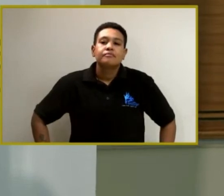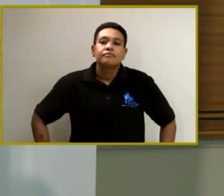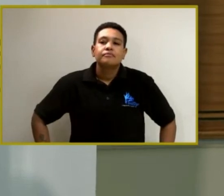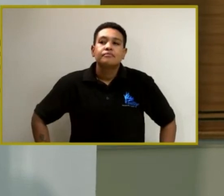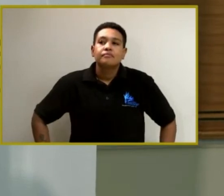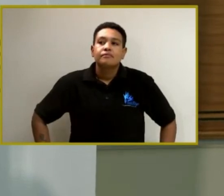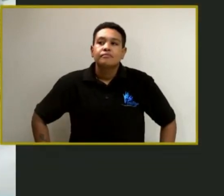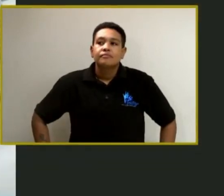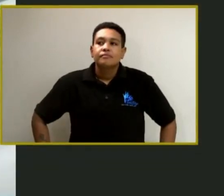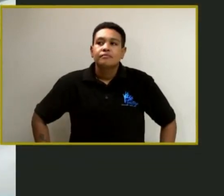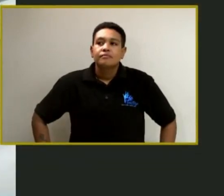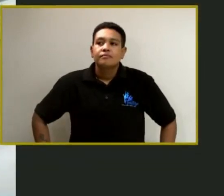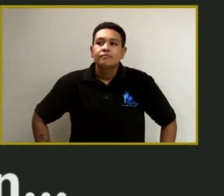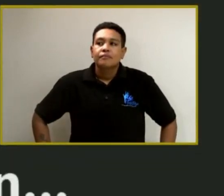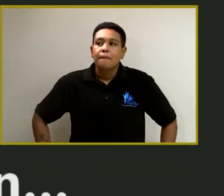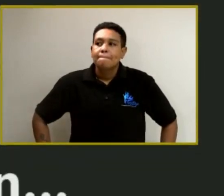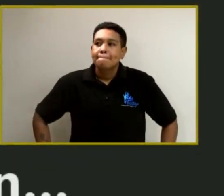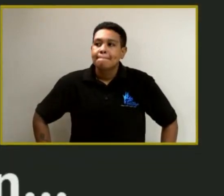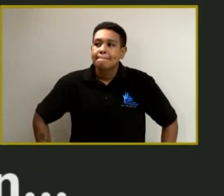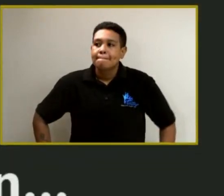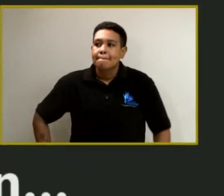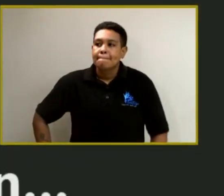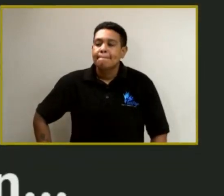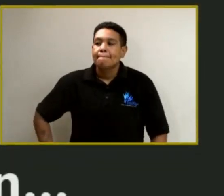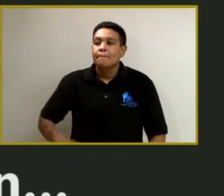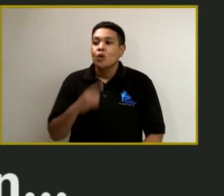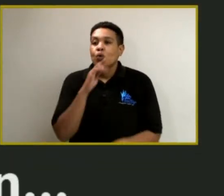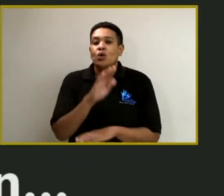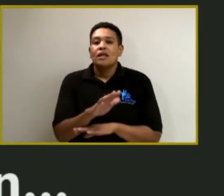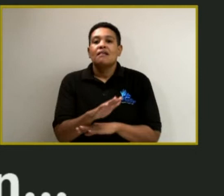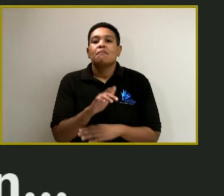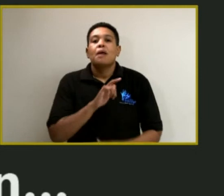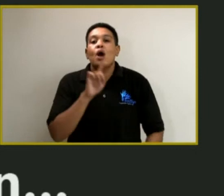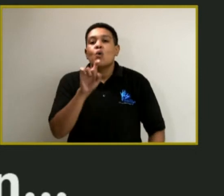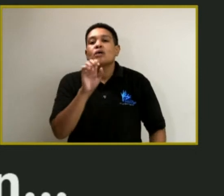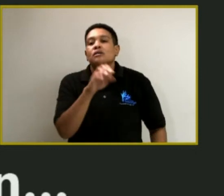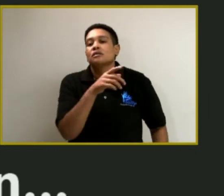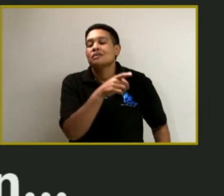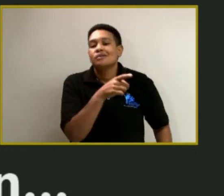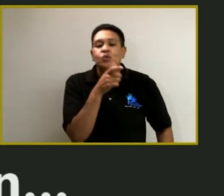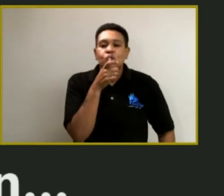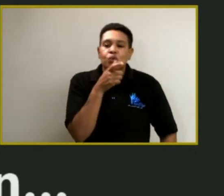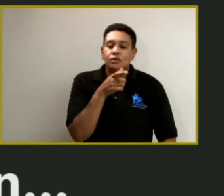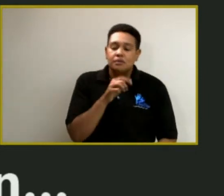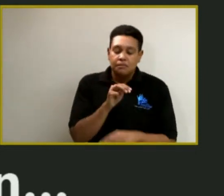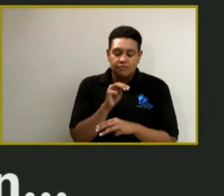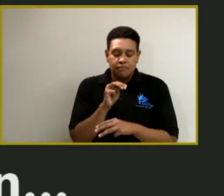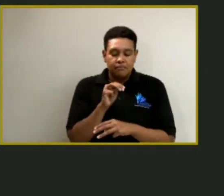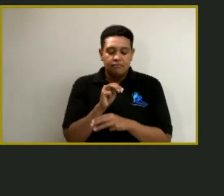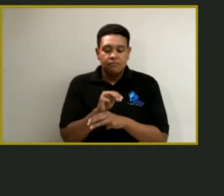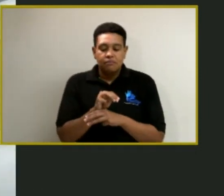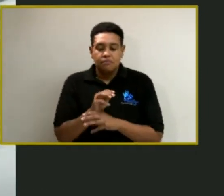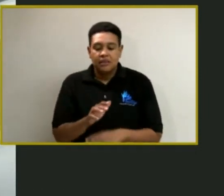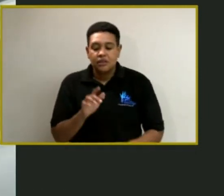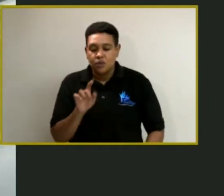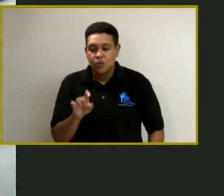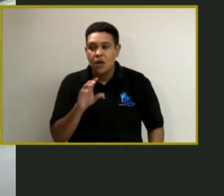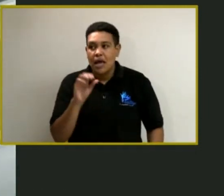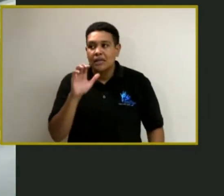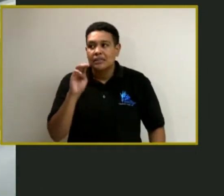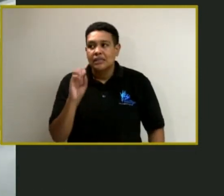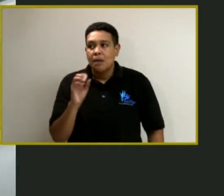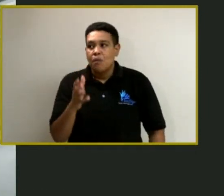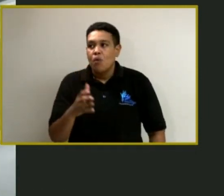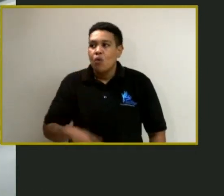Good evening. My questions are to the Minister and the